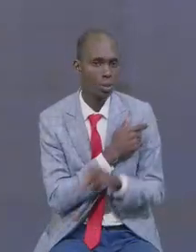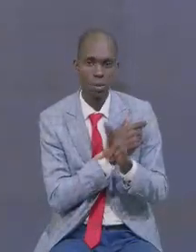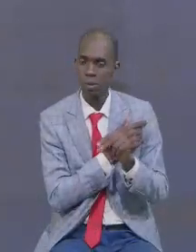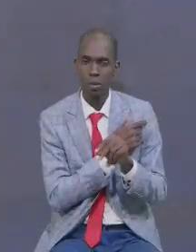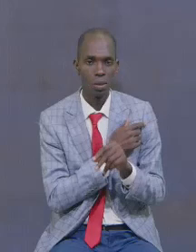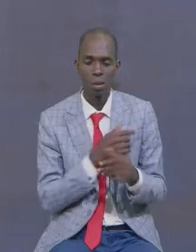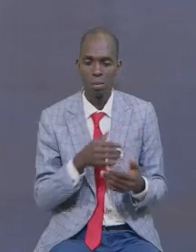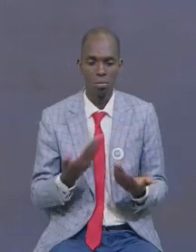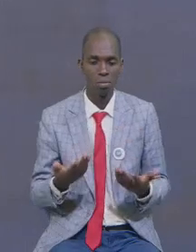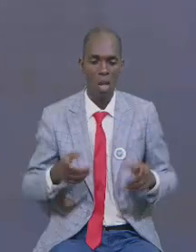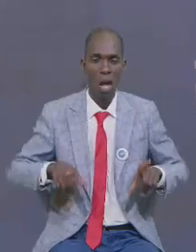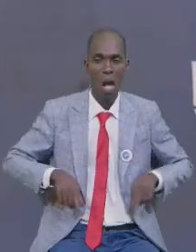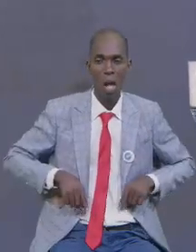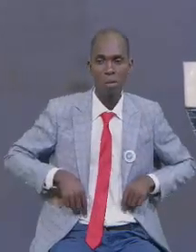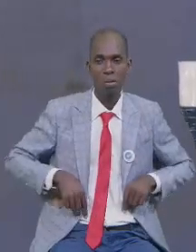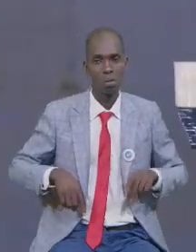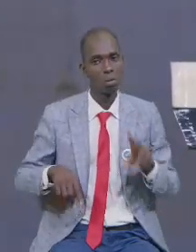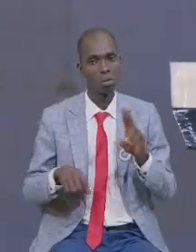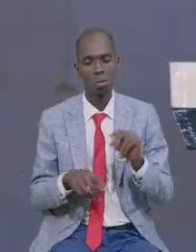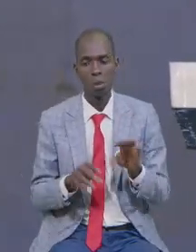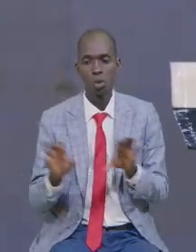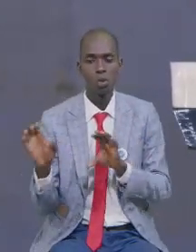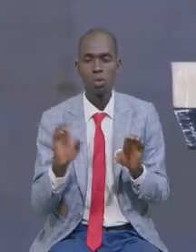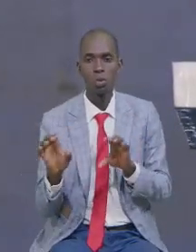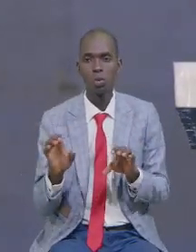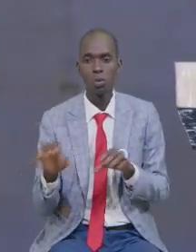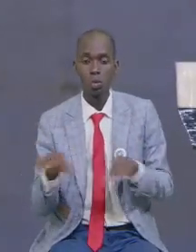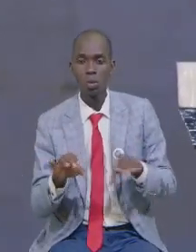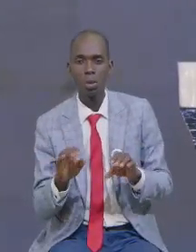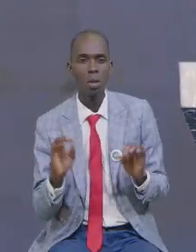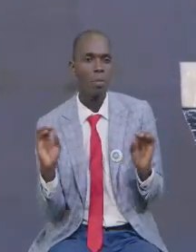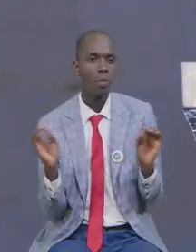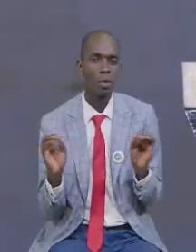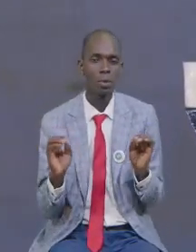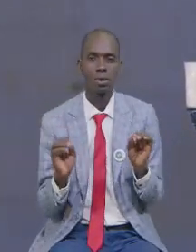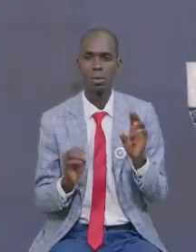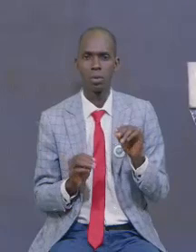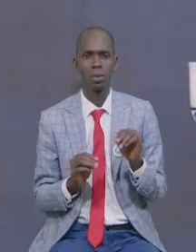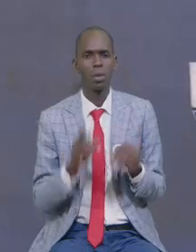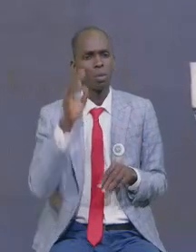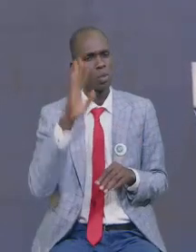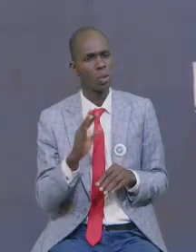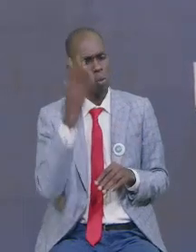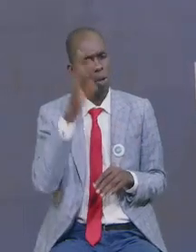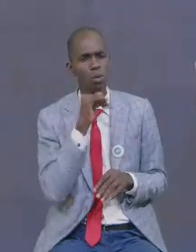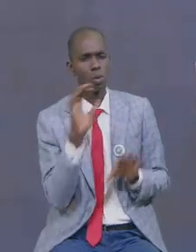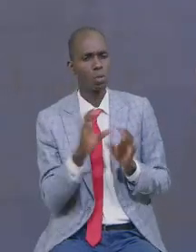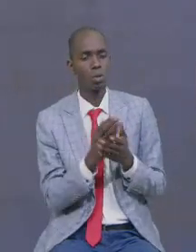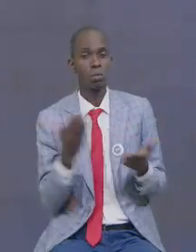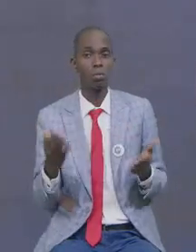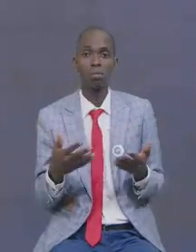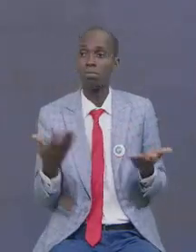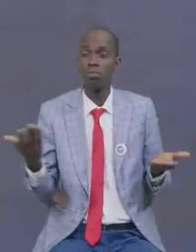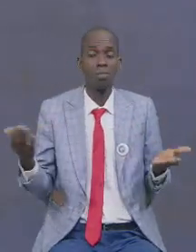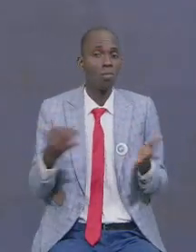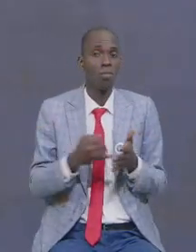idle, doing nothing. Now, minister, why are you not doing something? It's not by labor, it's